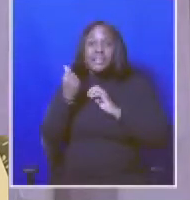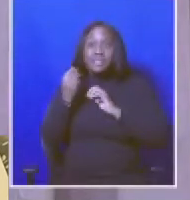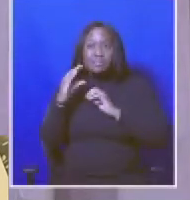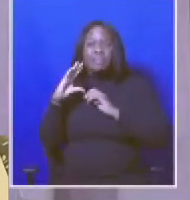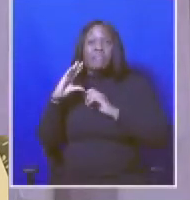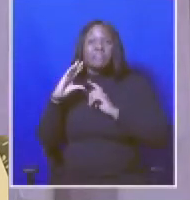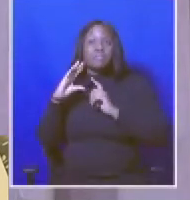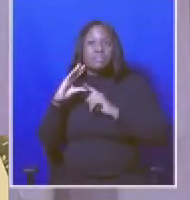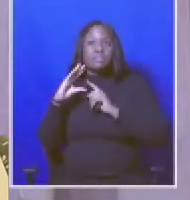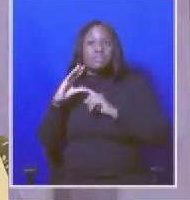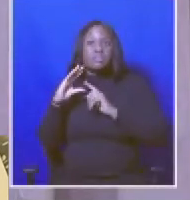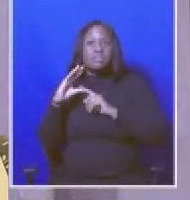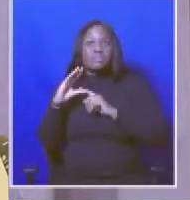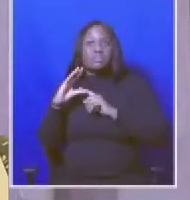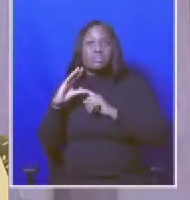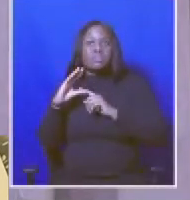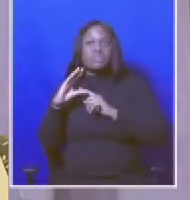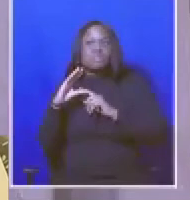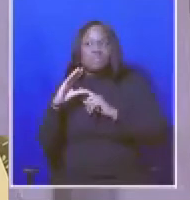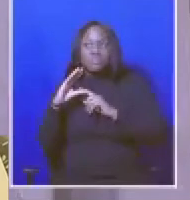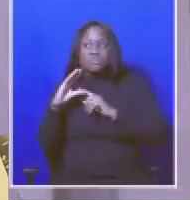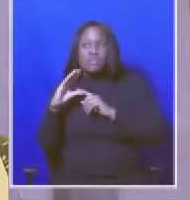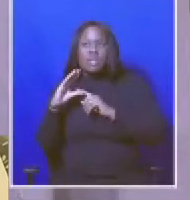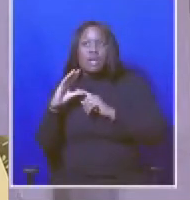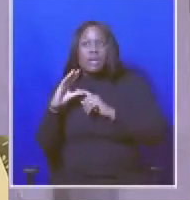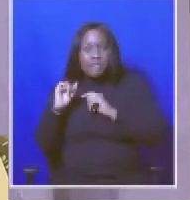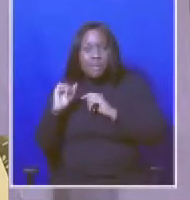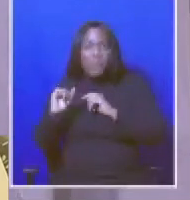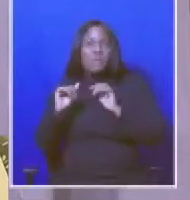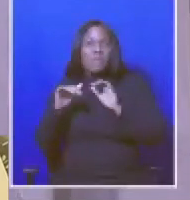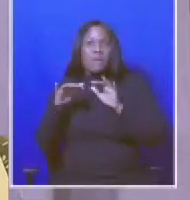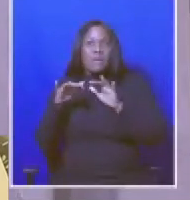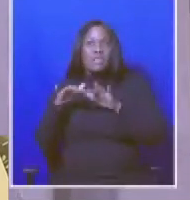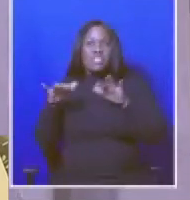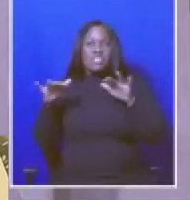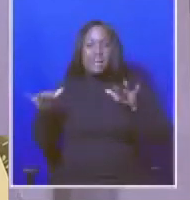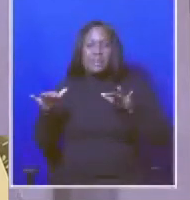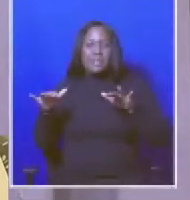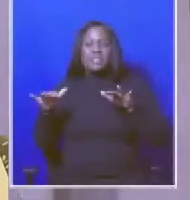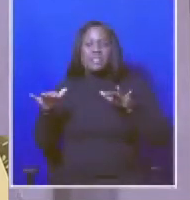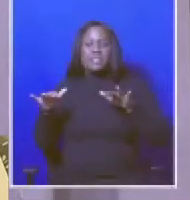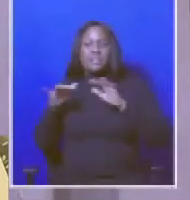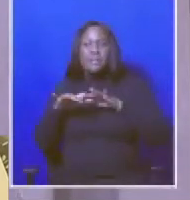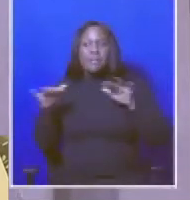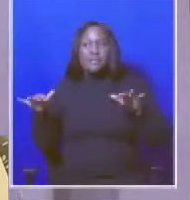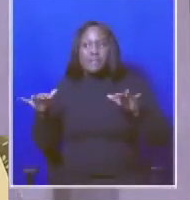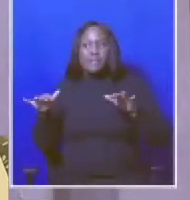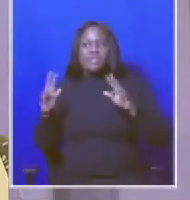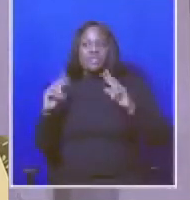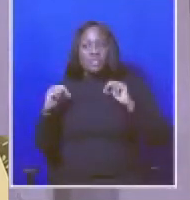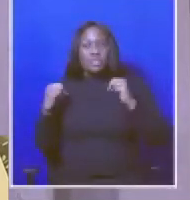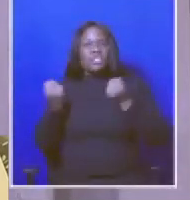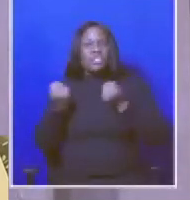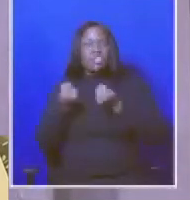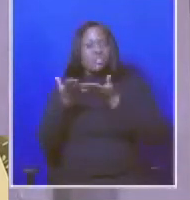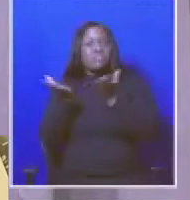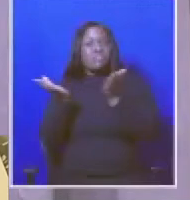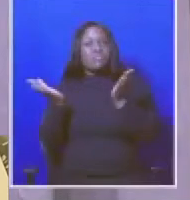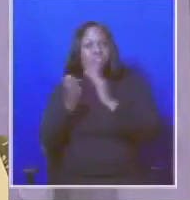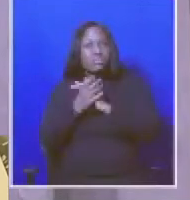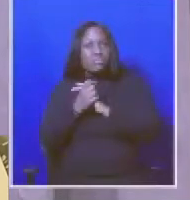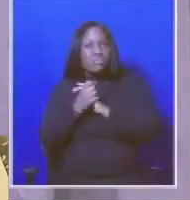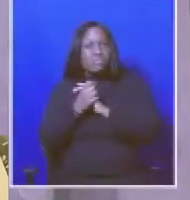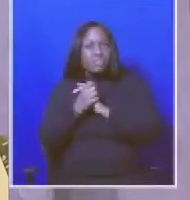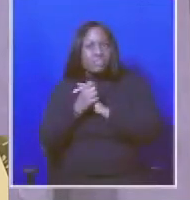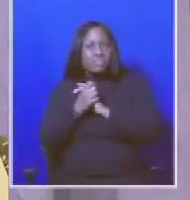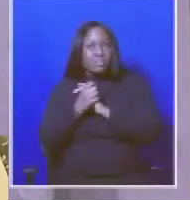sebeletsa. Re sebeletsa setšhaba, ke tšhelete ya setšhaba. Ka moo ke a utlwana le wena gore ga go na le